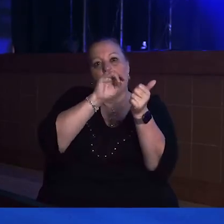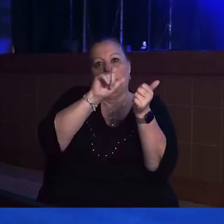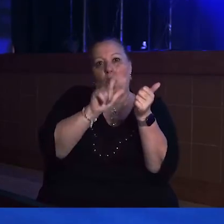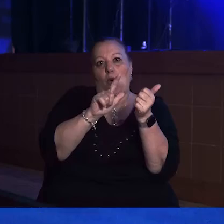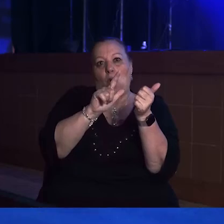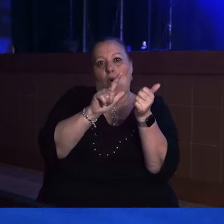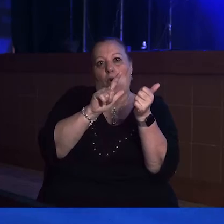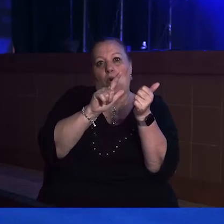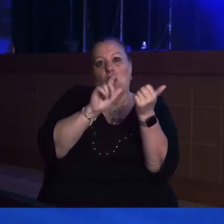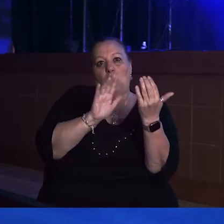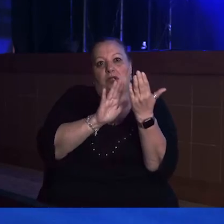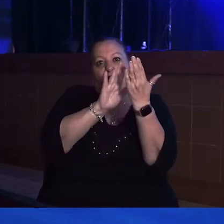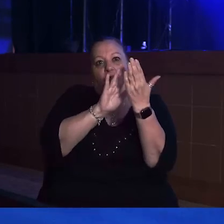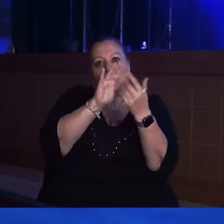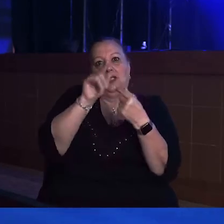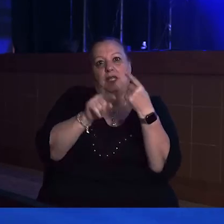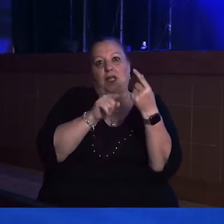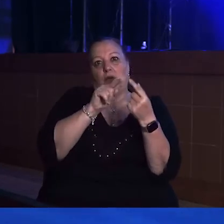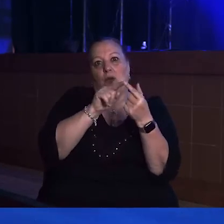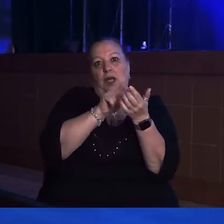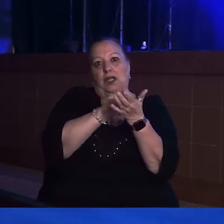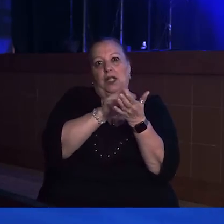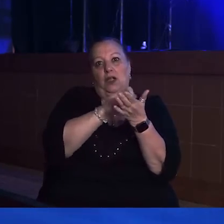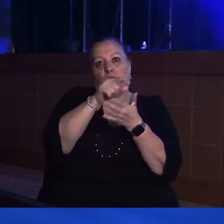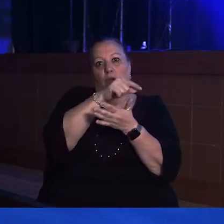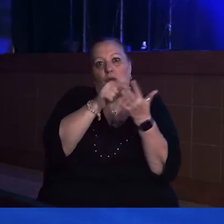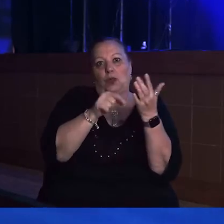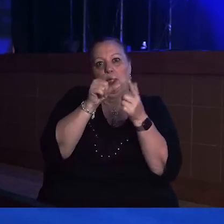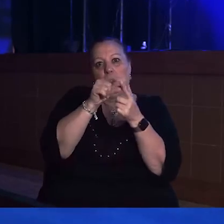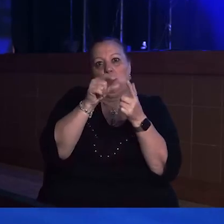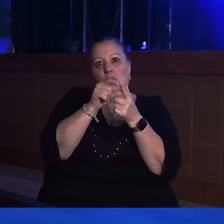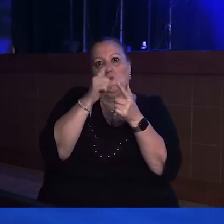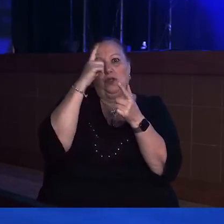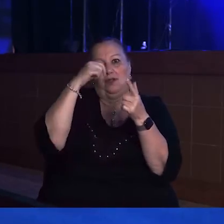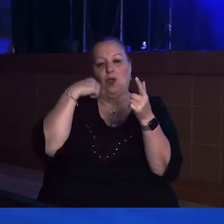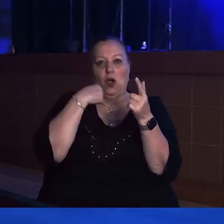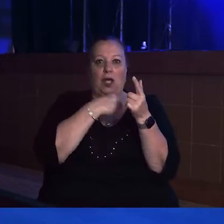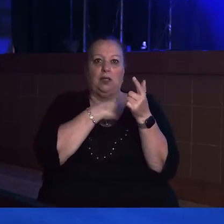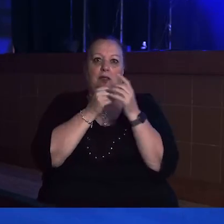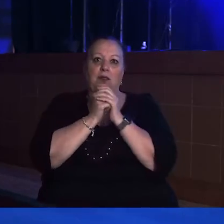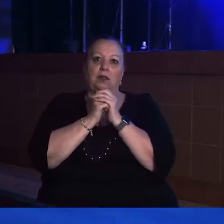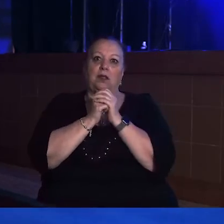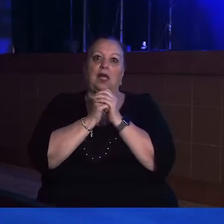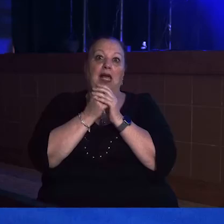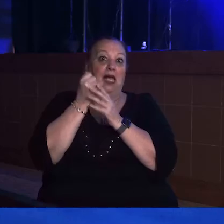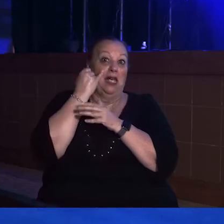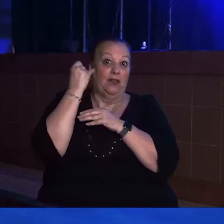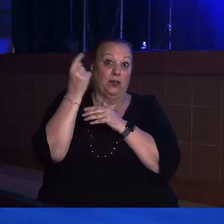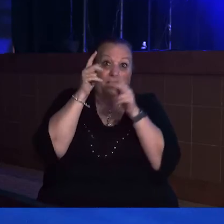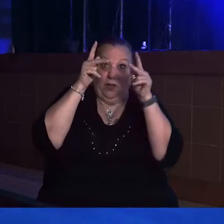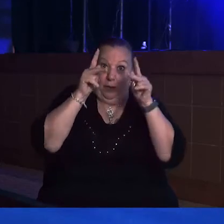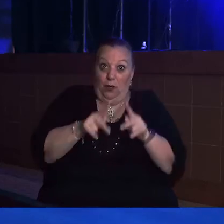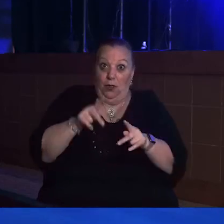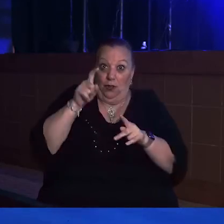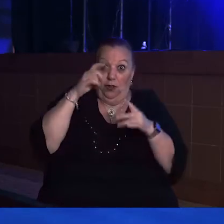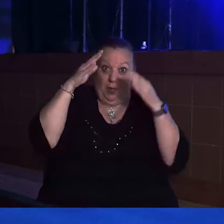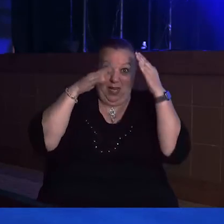facing when he wrote these words to us. If there was ever a person who should have been anxious, it should have been